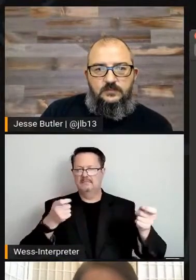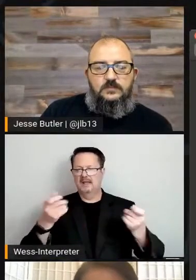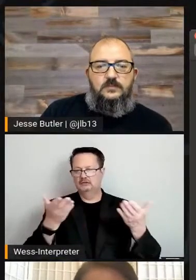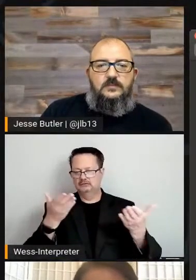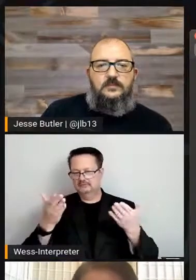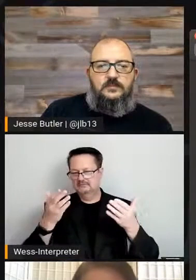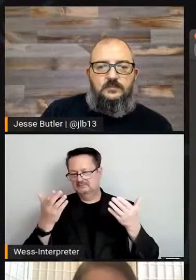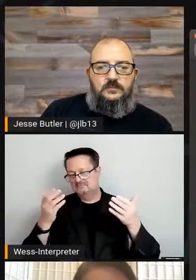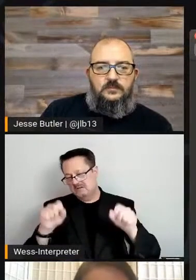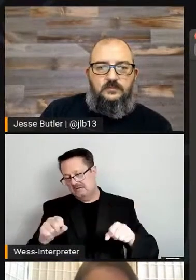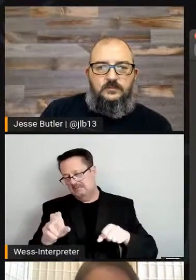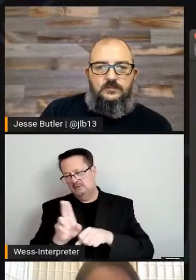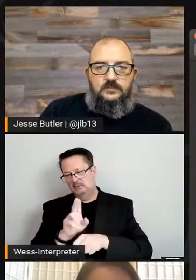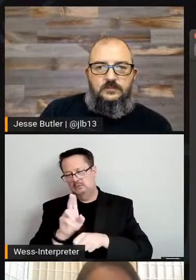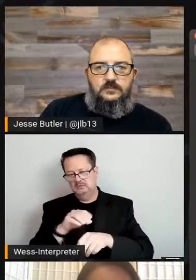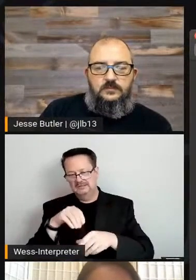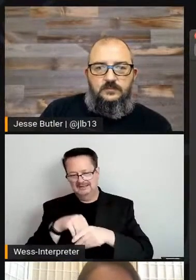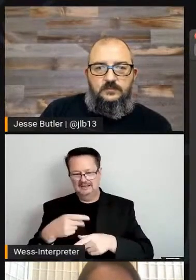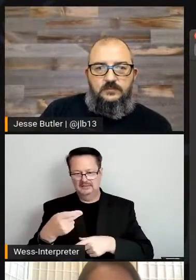the Prometheus world.